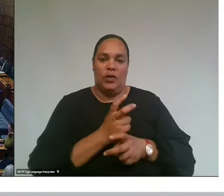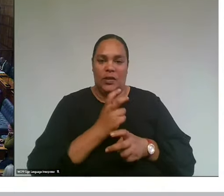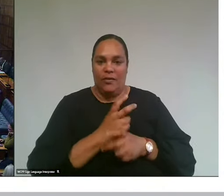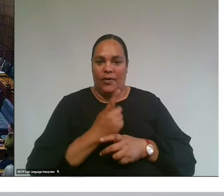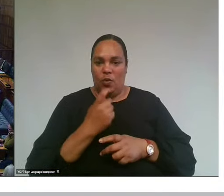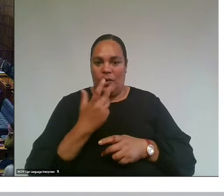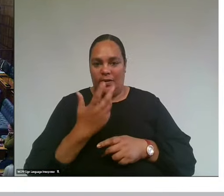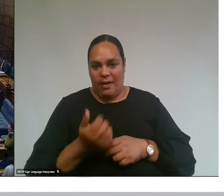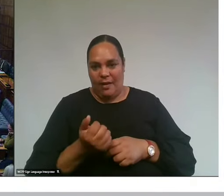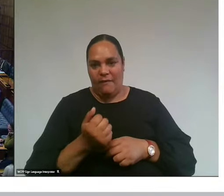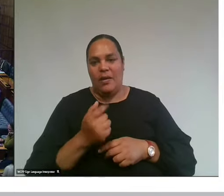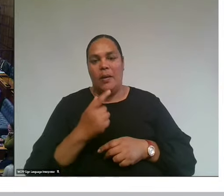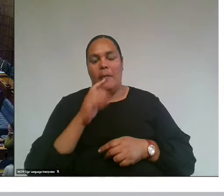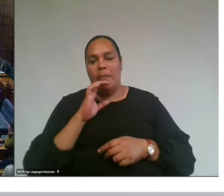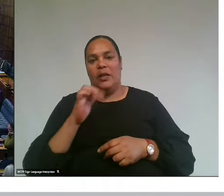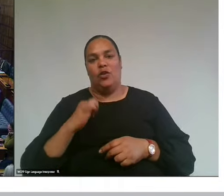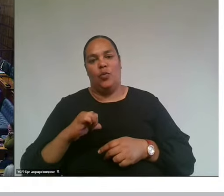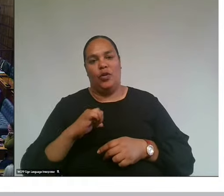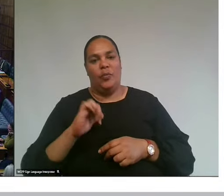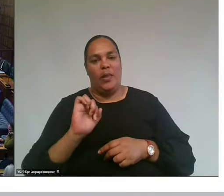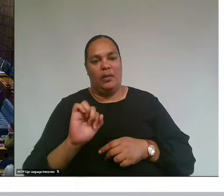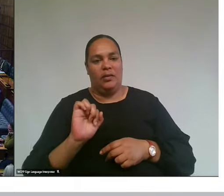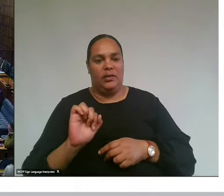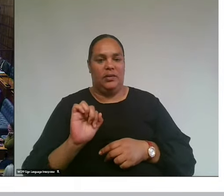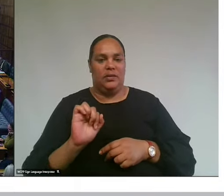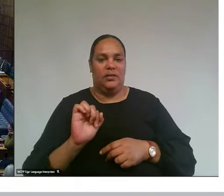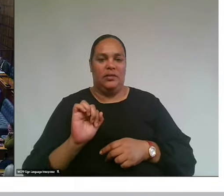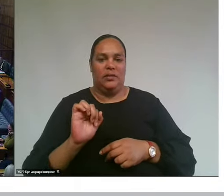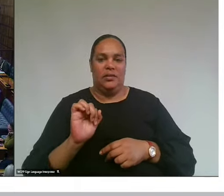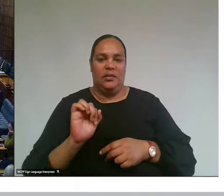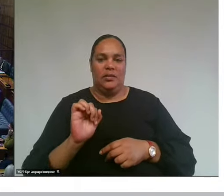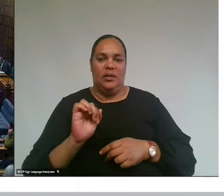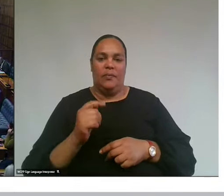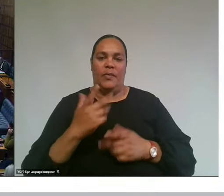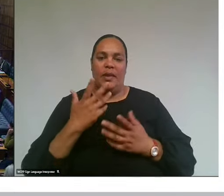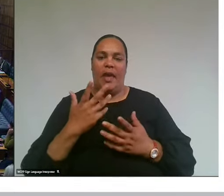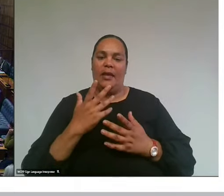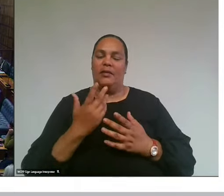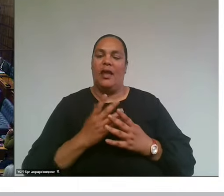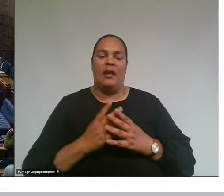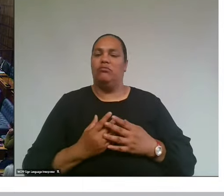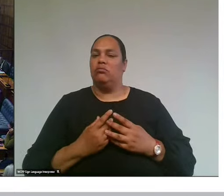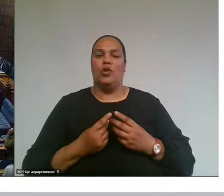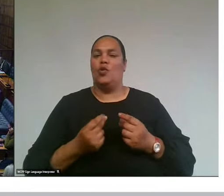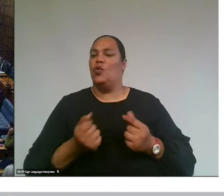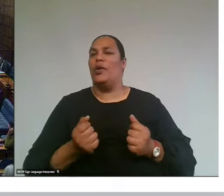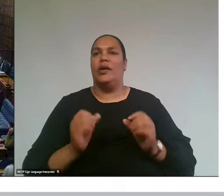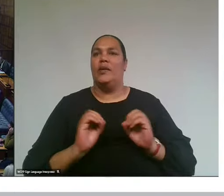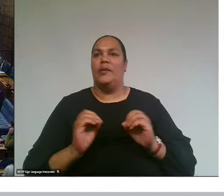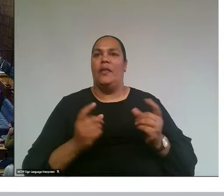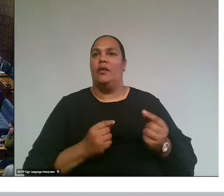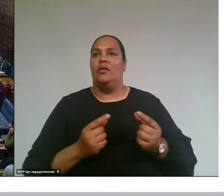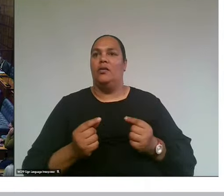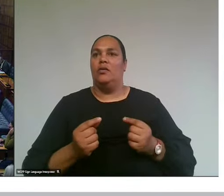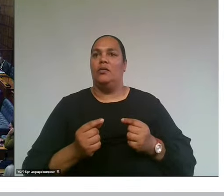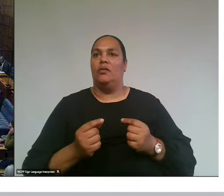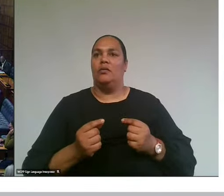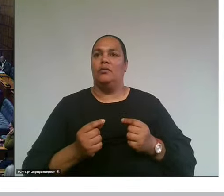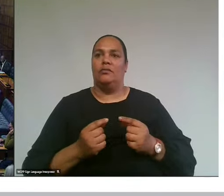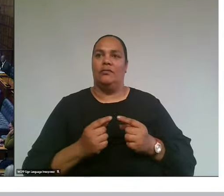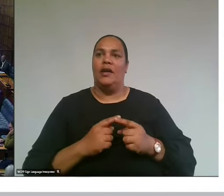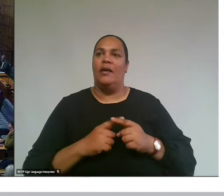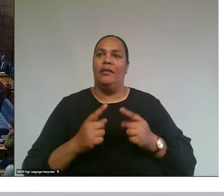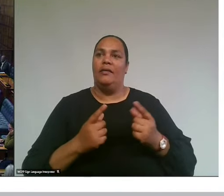ones that municipalities can I say it sit on their hands they they're not that quick to always respond to